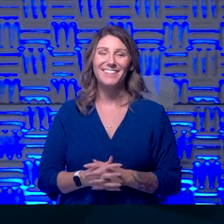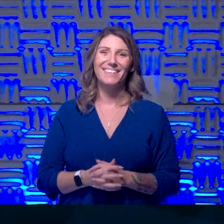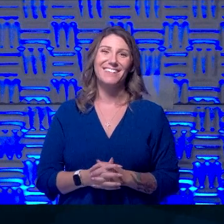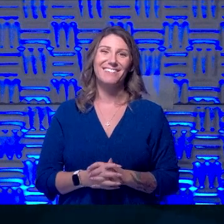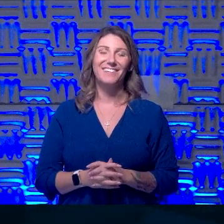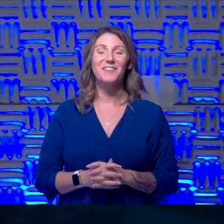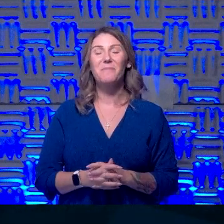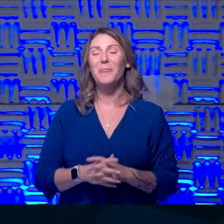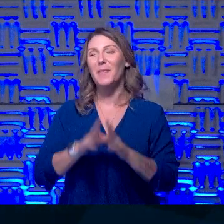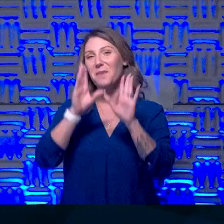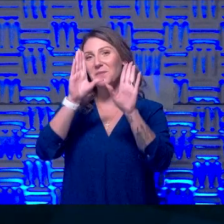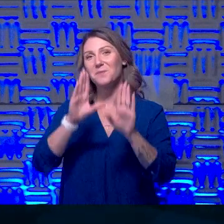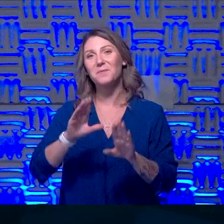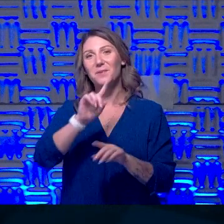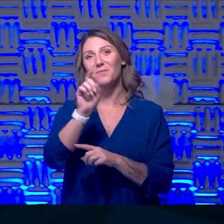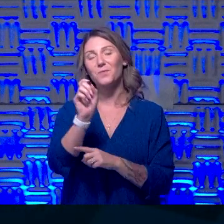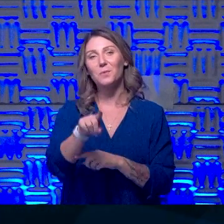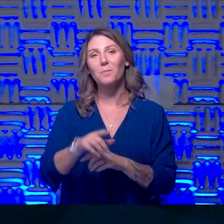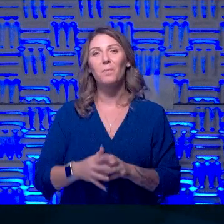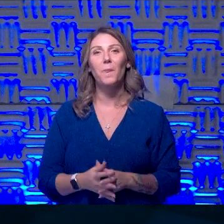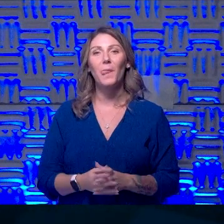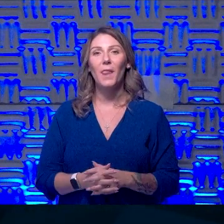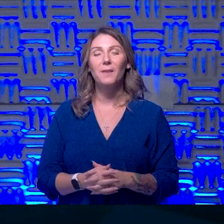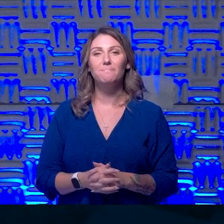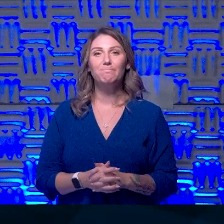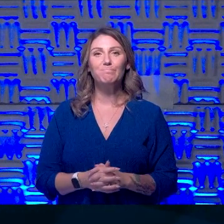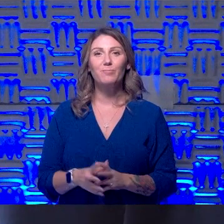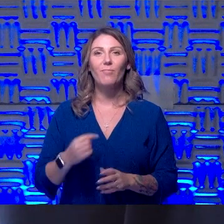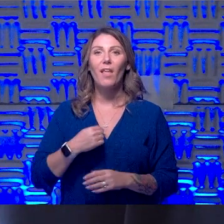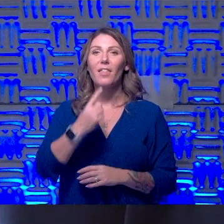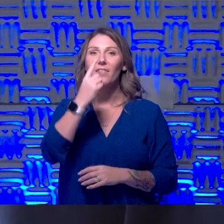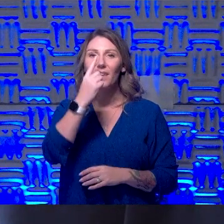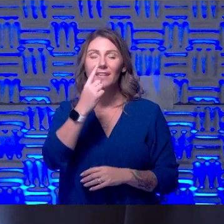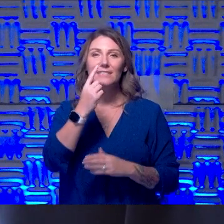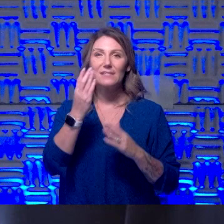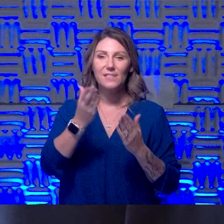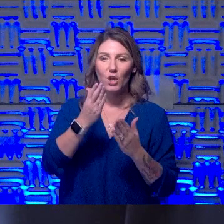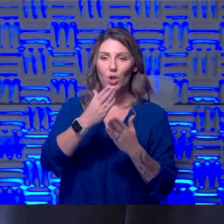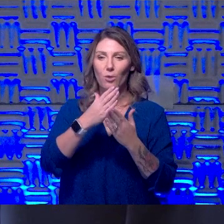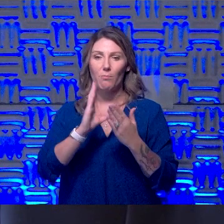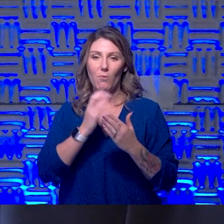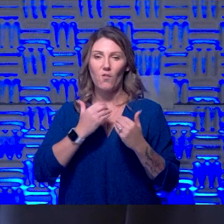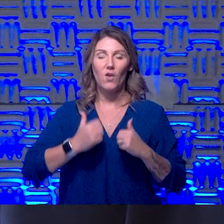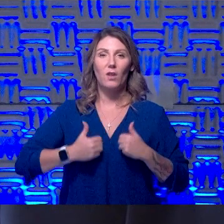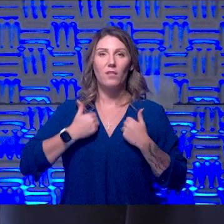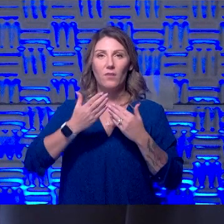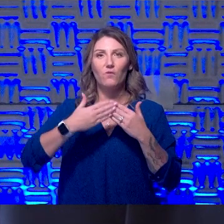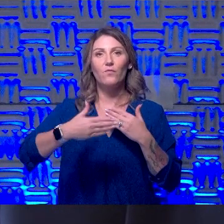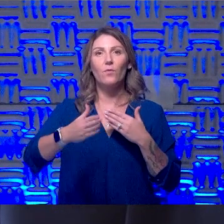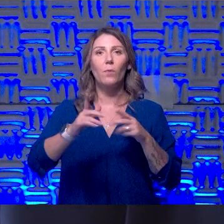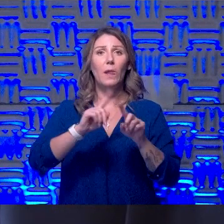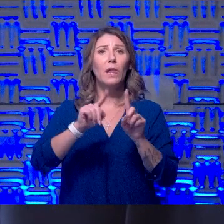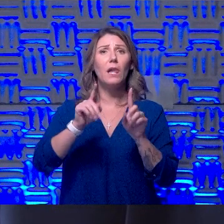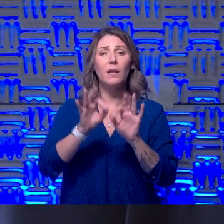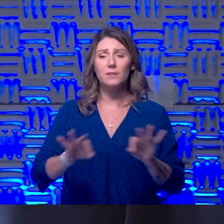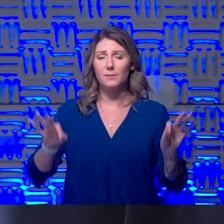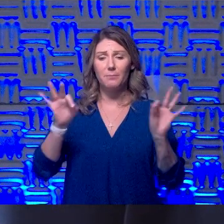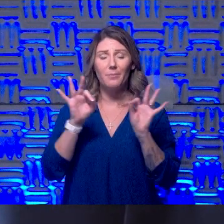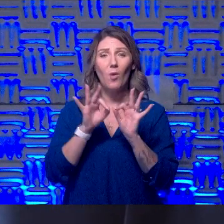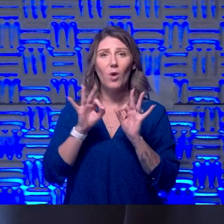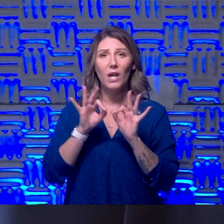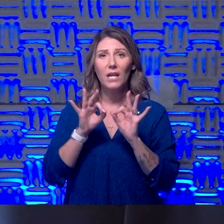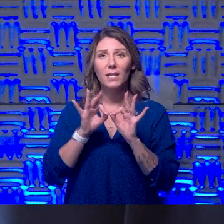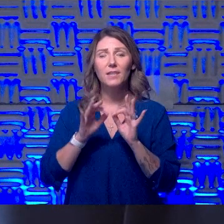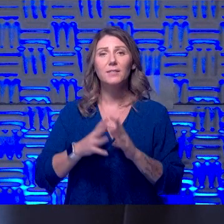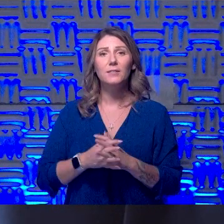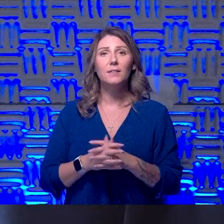Great question. I think it's here. It's going to be part of our life as we go forward. But I think the important thing is